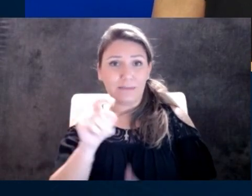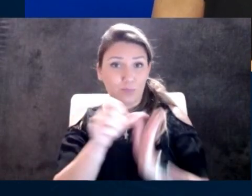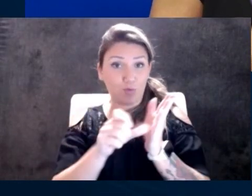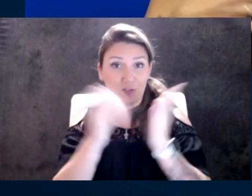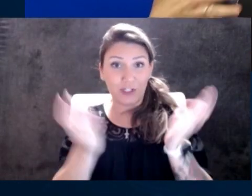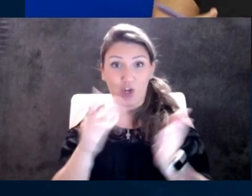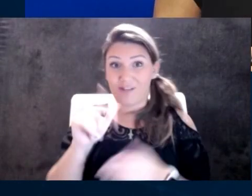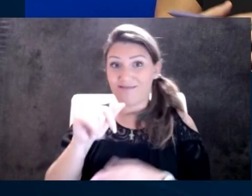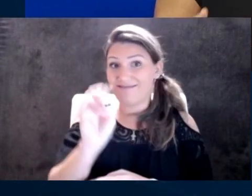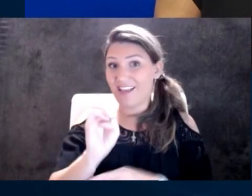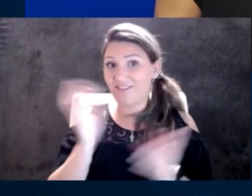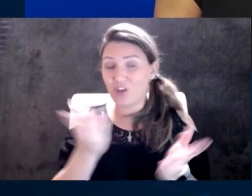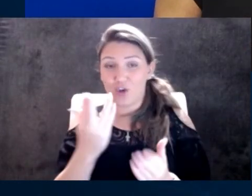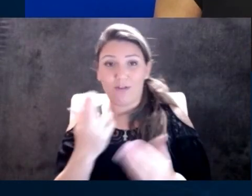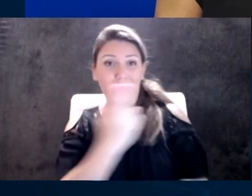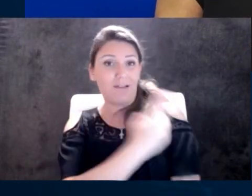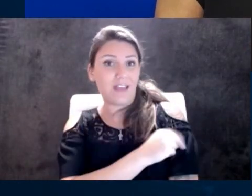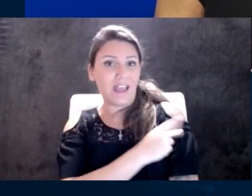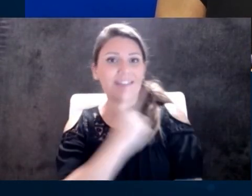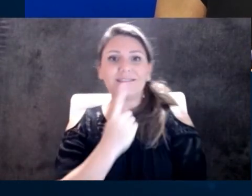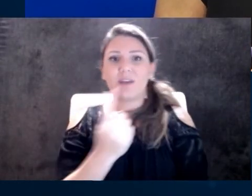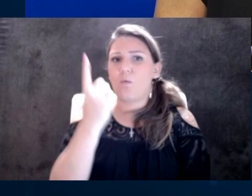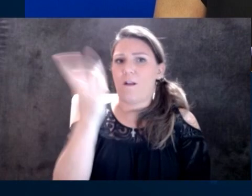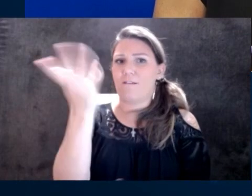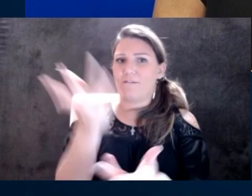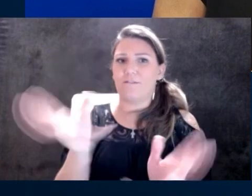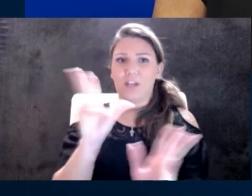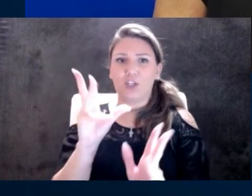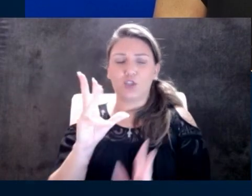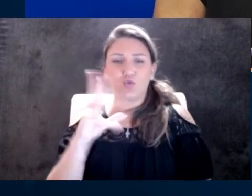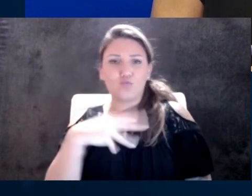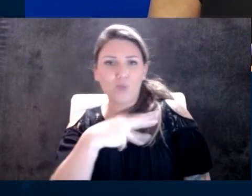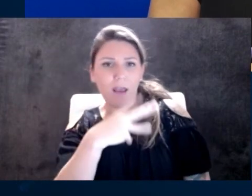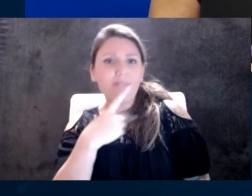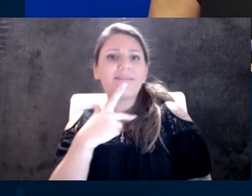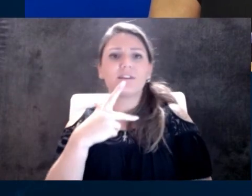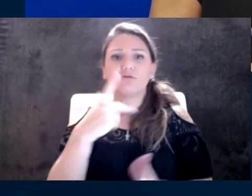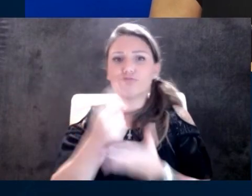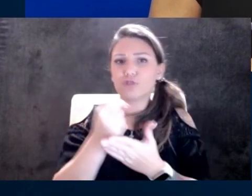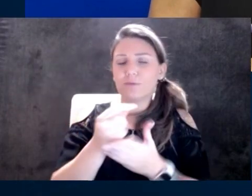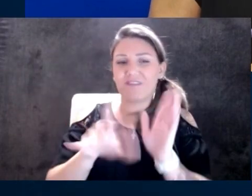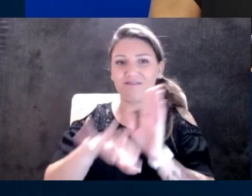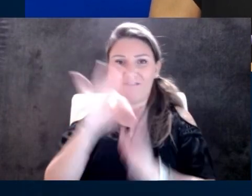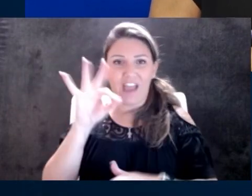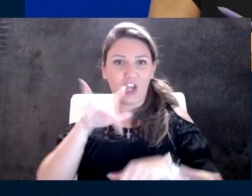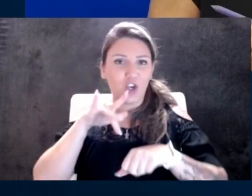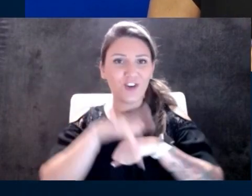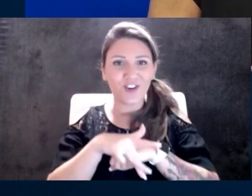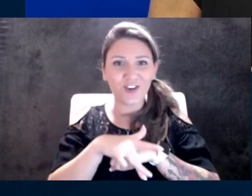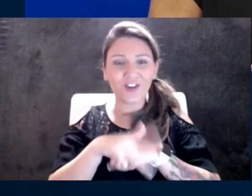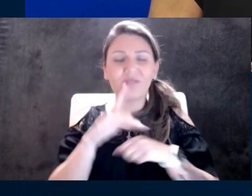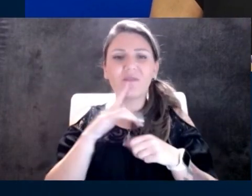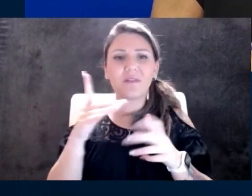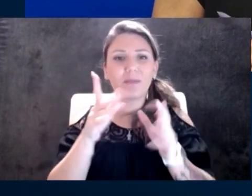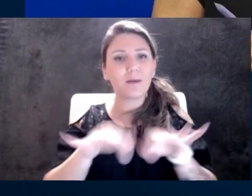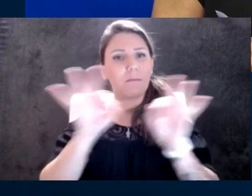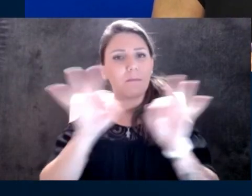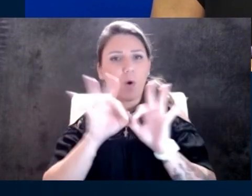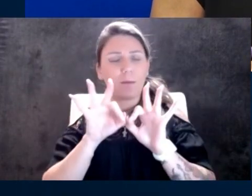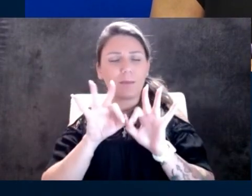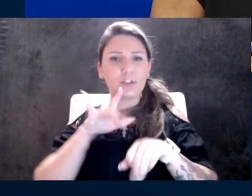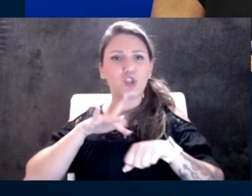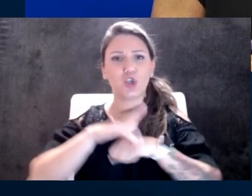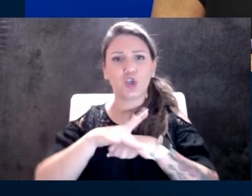technology allows kind of a one and done radiation treatment for those who find their cancer early. So I want to talk about just the importance of early screenings,